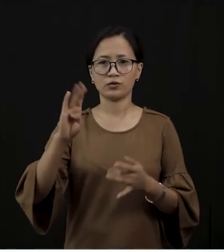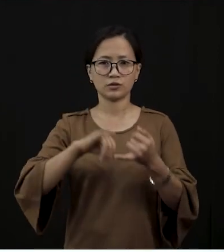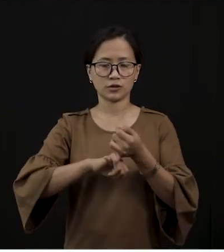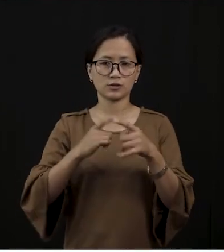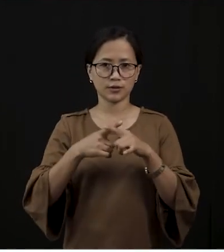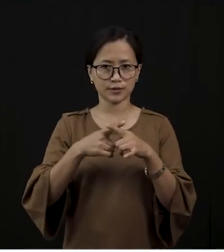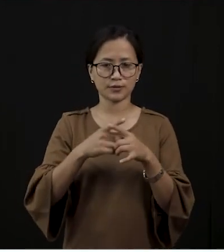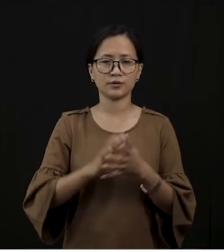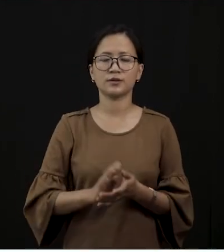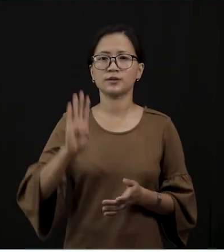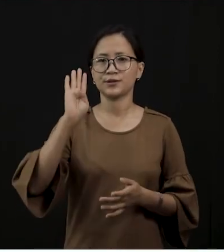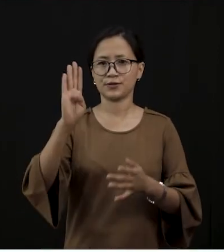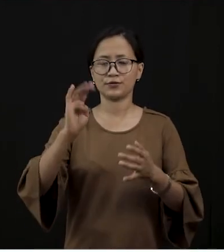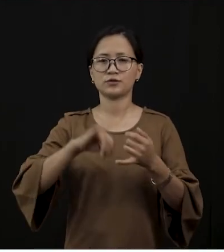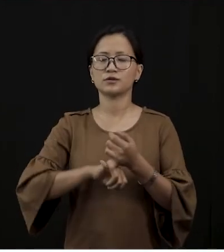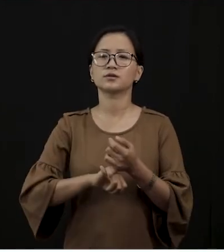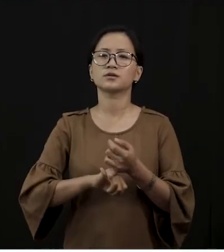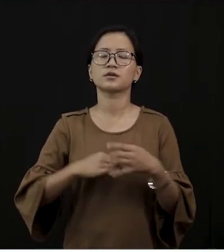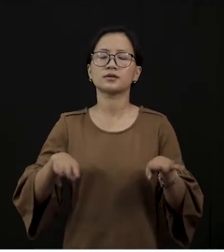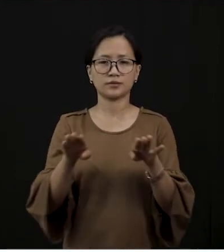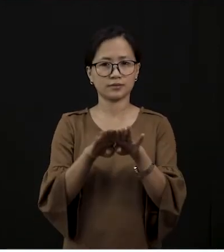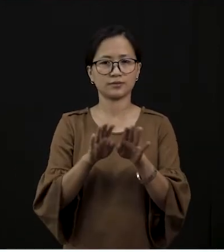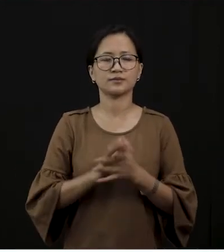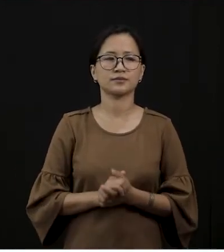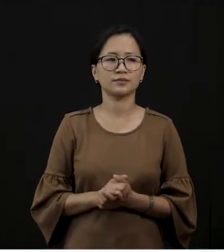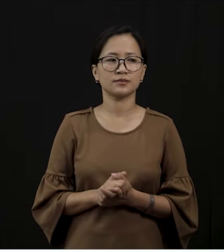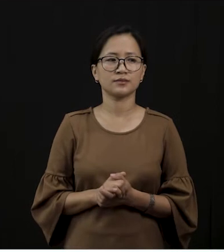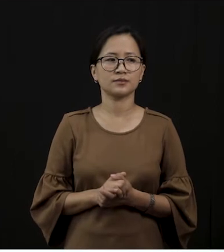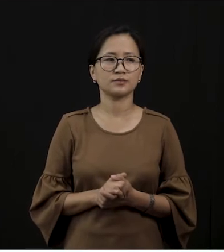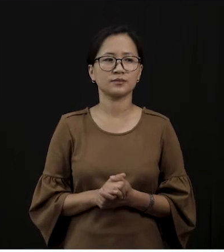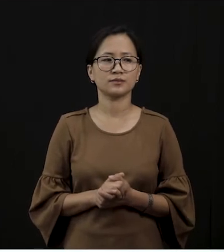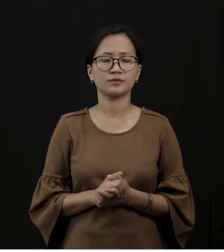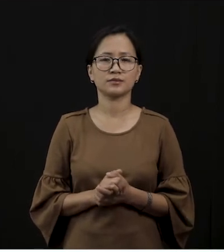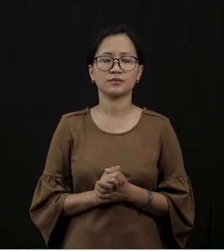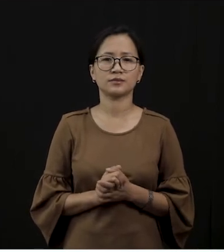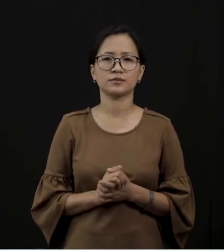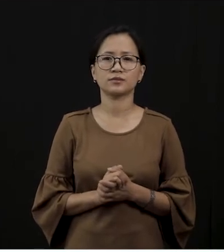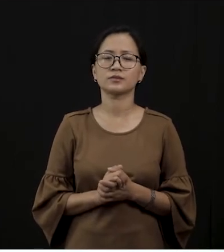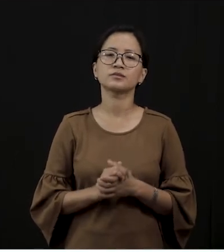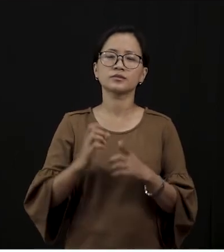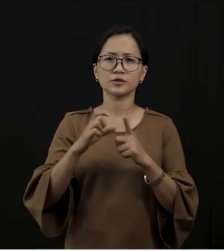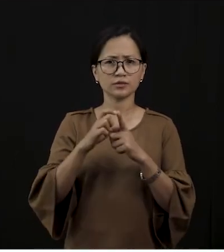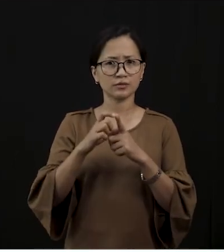Saturdays. 4 Sundays. Okay. December 25 is